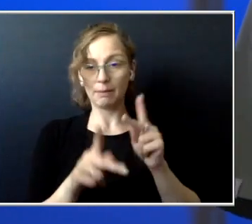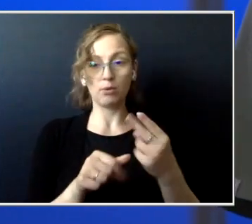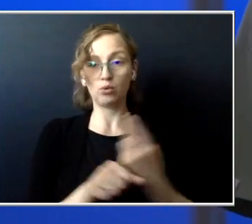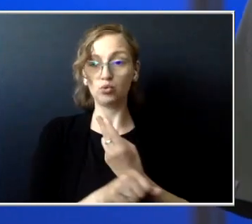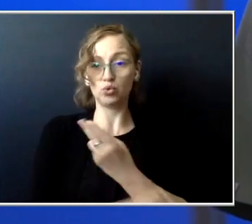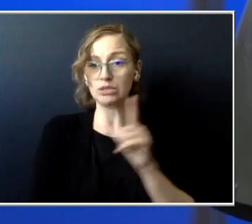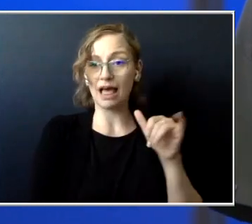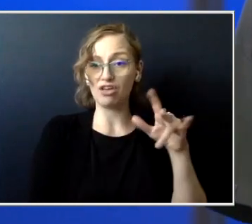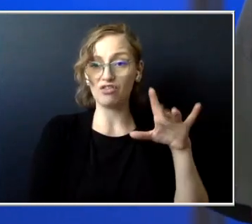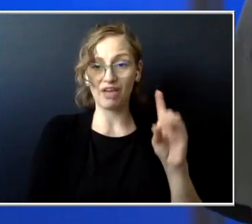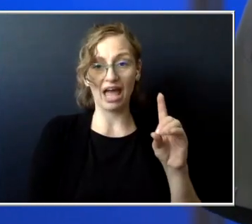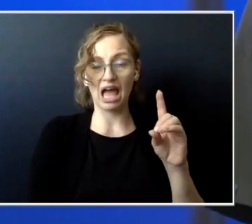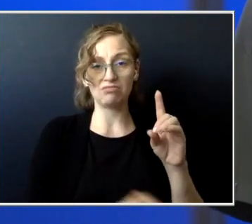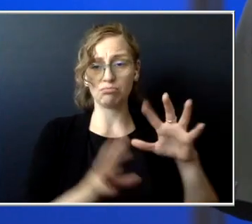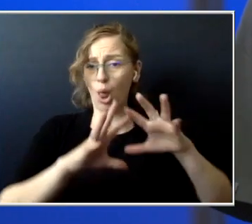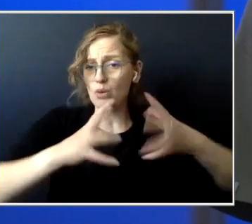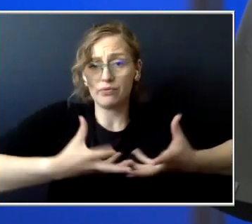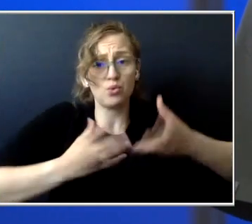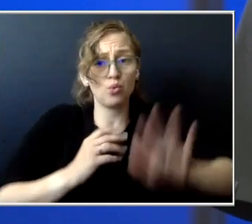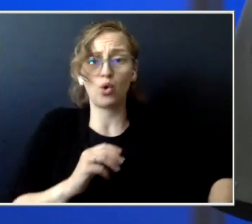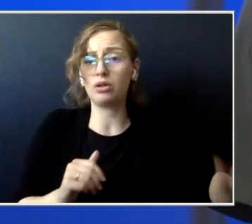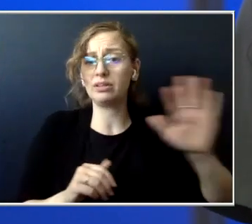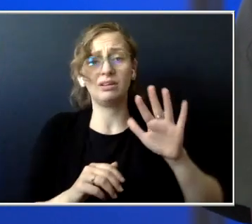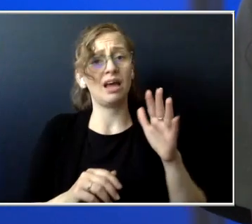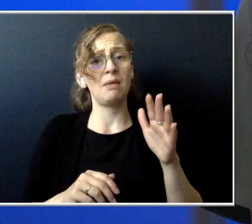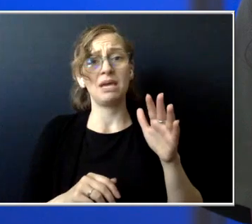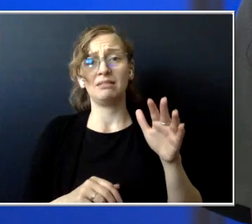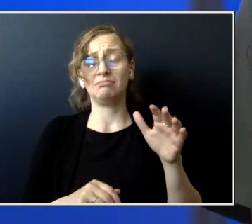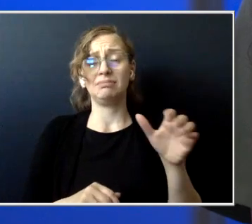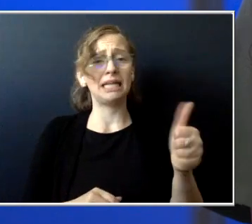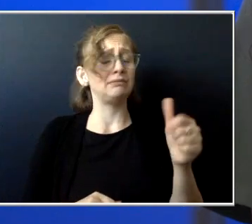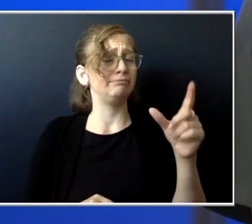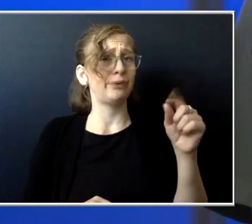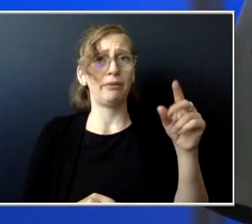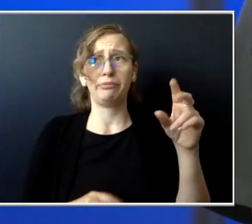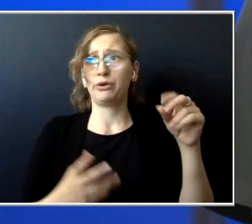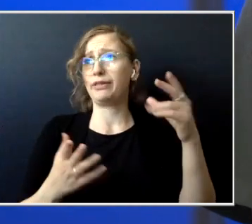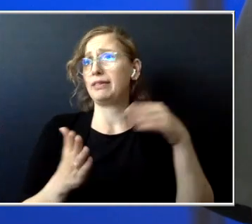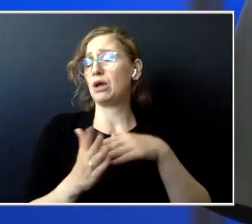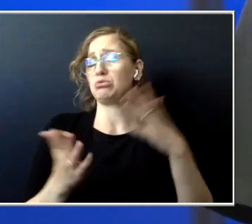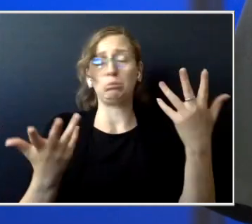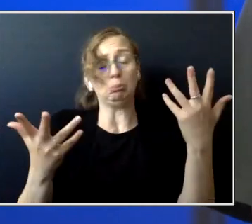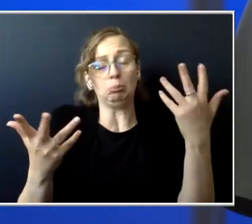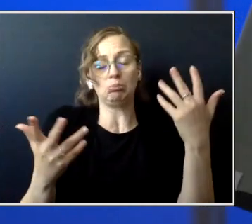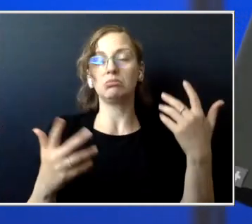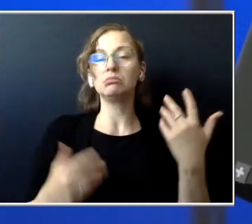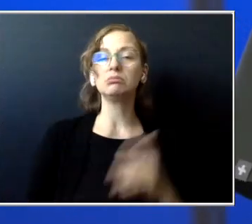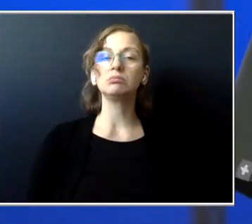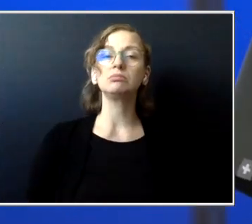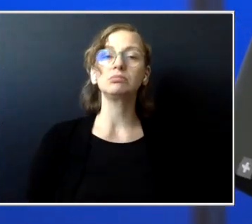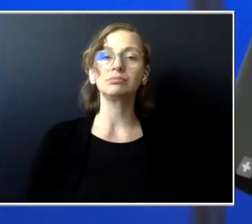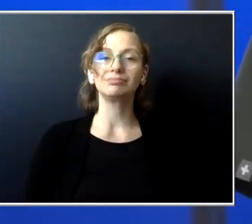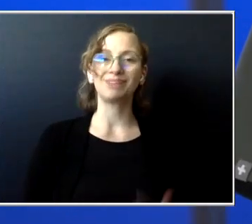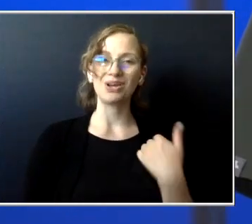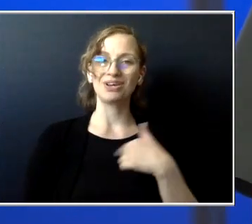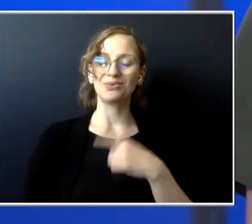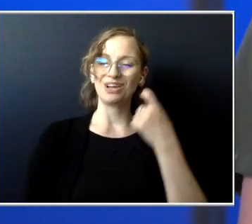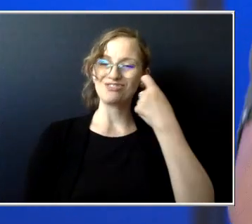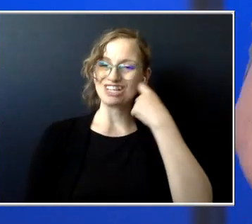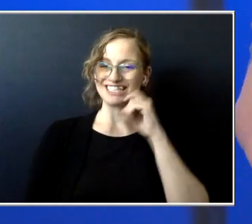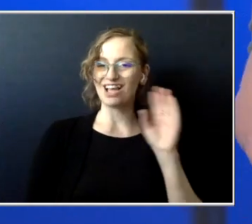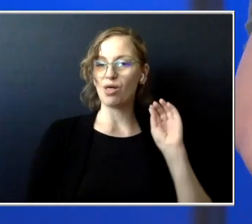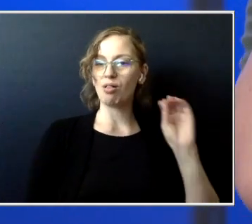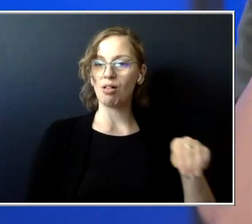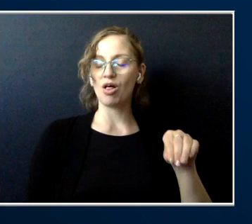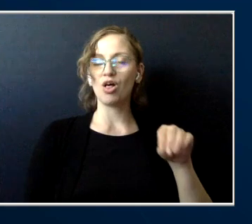tens of thousands worldwide. But yeah, and we just implanted our 300th VAD. And our 301st. Yeah.